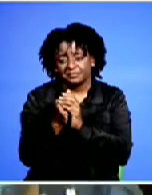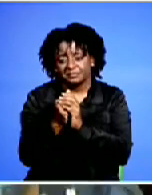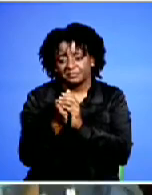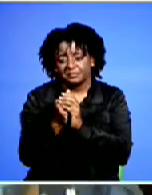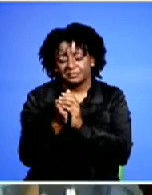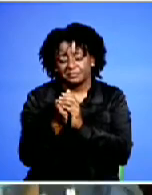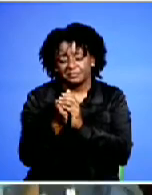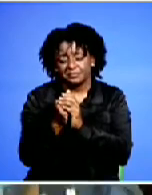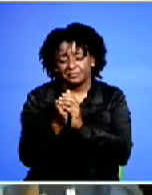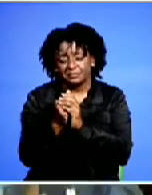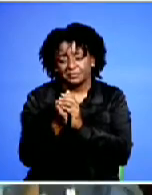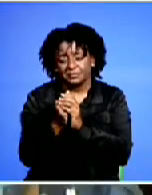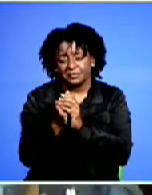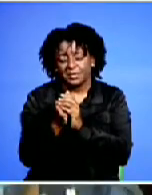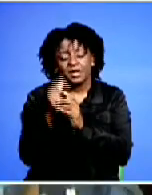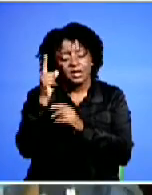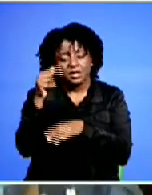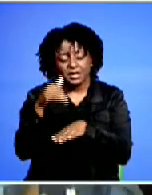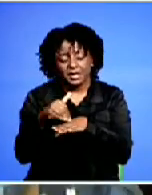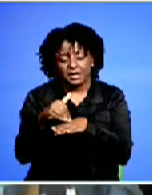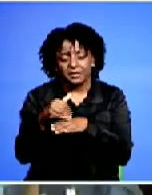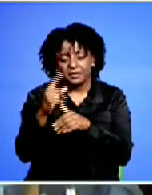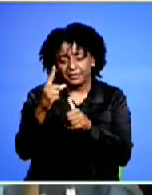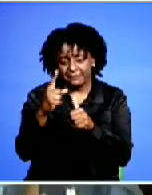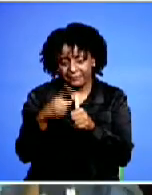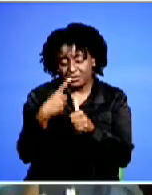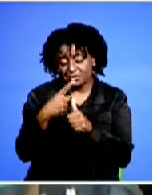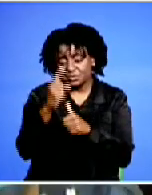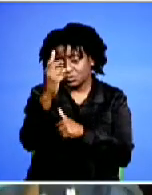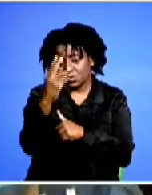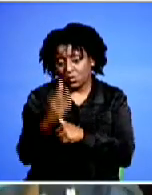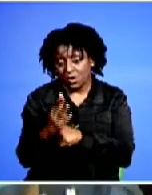certainly looking at the first quarter of 2019.